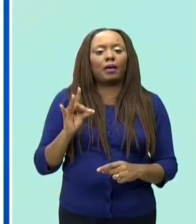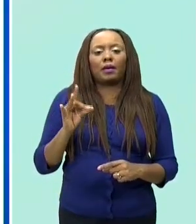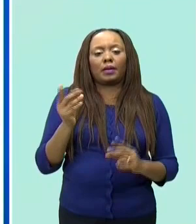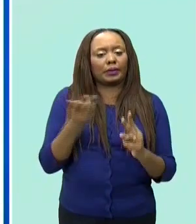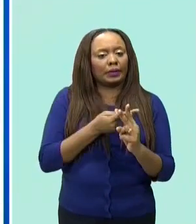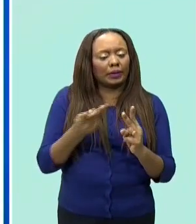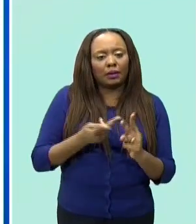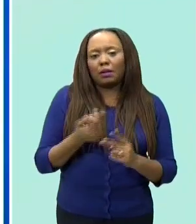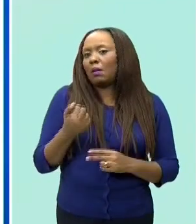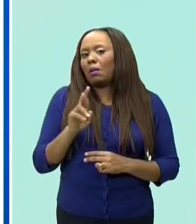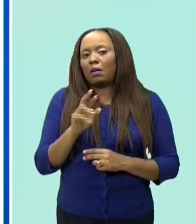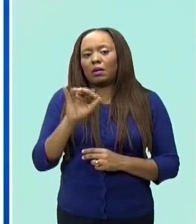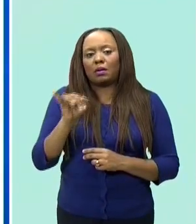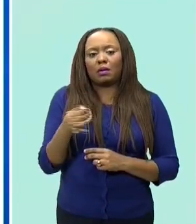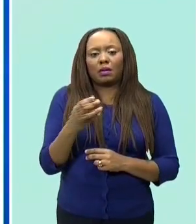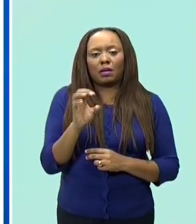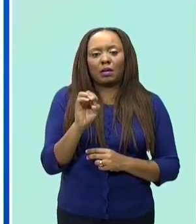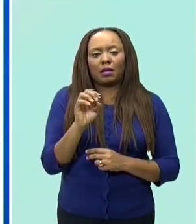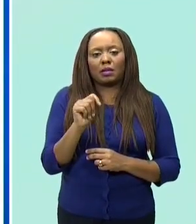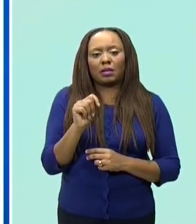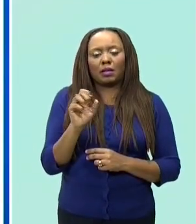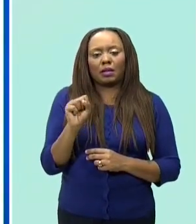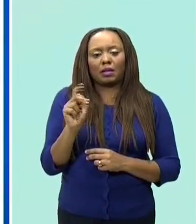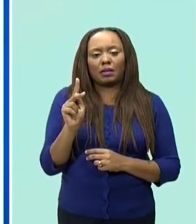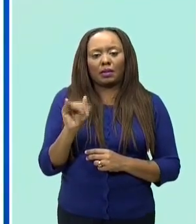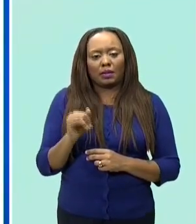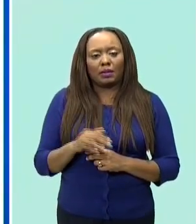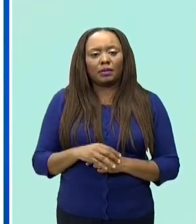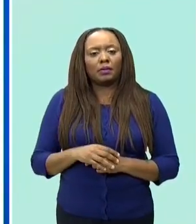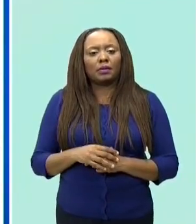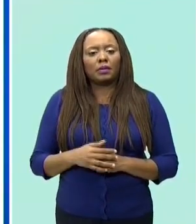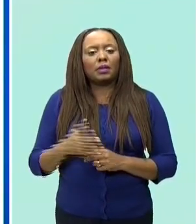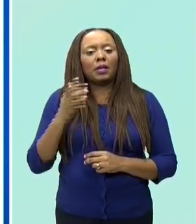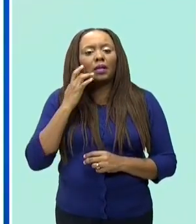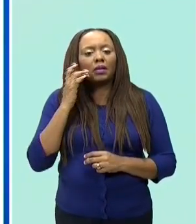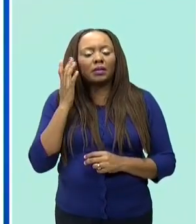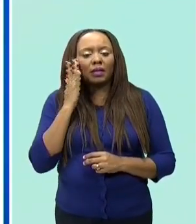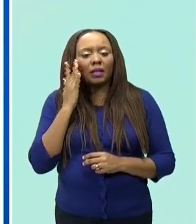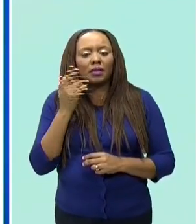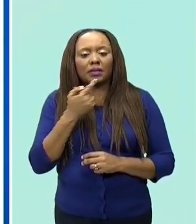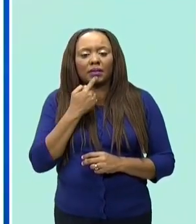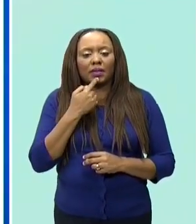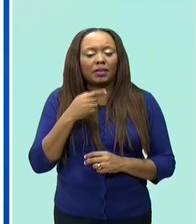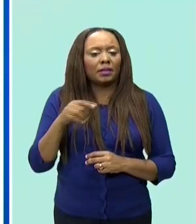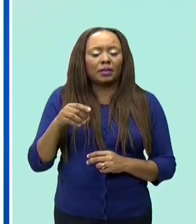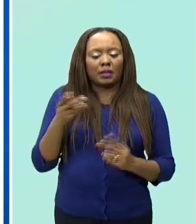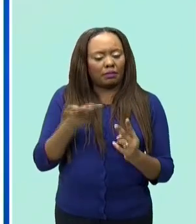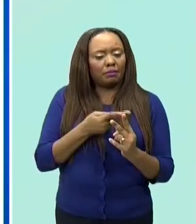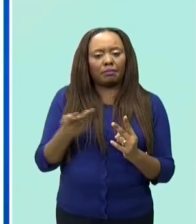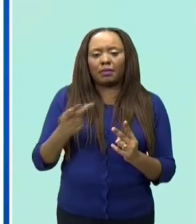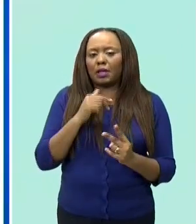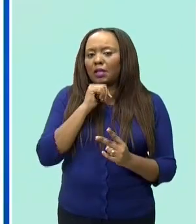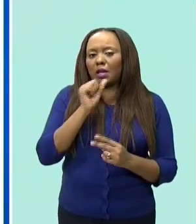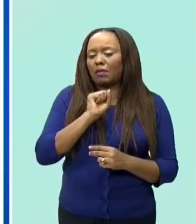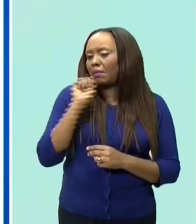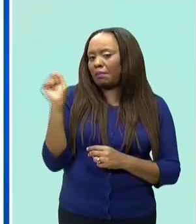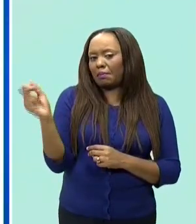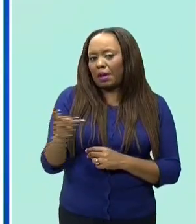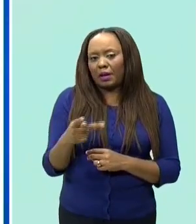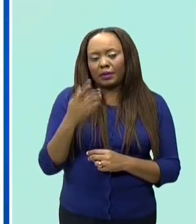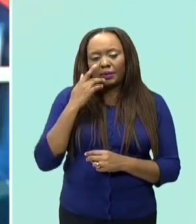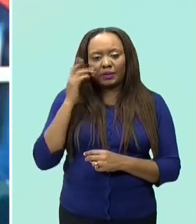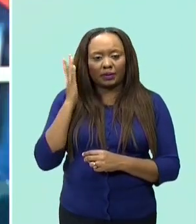or the jet ski. A check with the management of the Discovery Bay Hotel was made, and it was revealed that neither guest had returned to